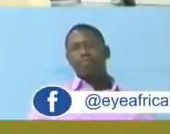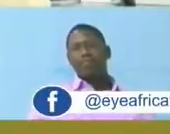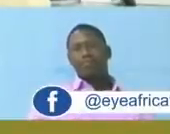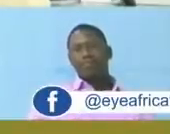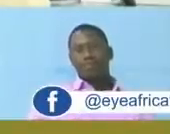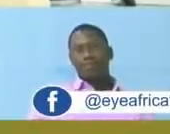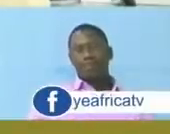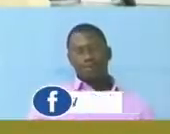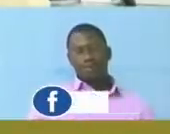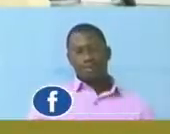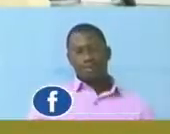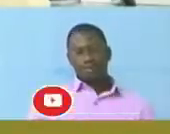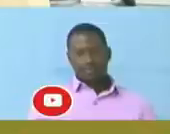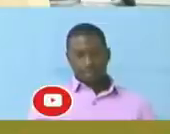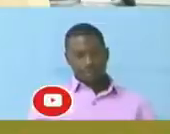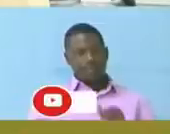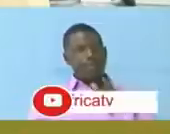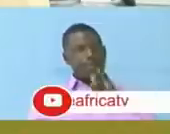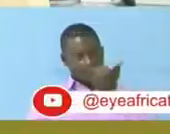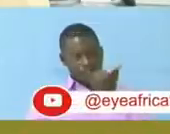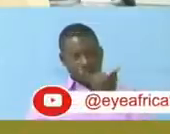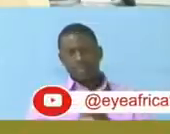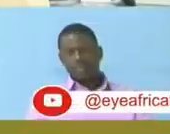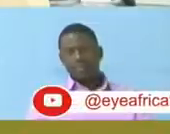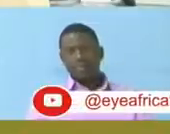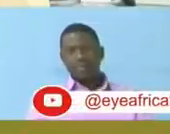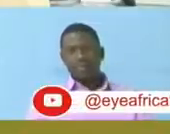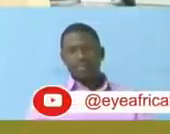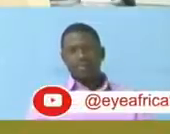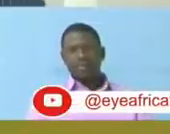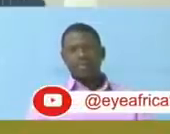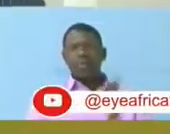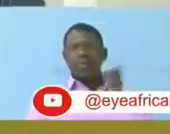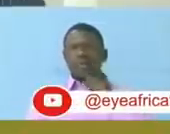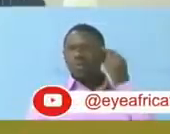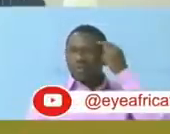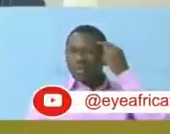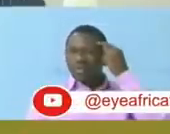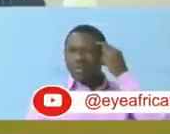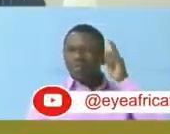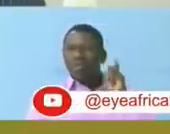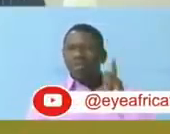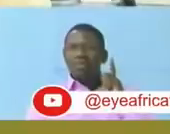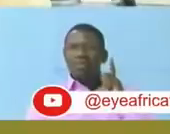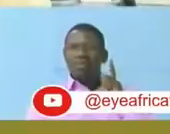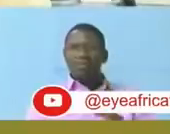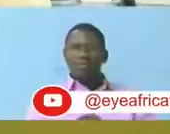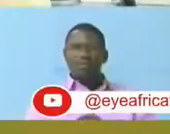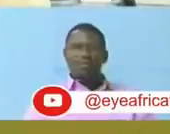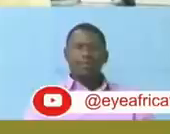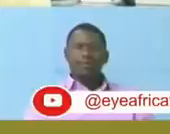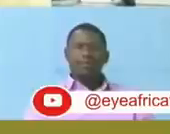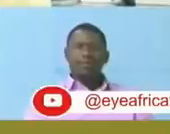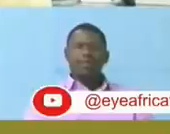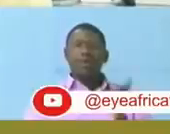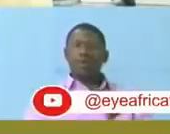Ah. What did it raise in your mind? I'm gonna sabat ndi sando mokono kuni. What raised